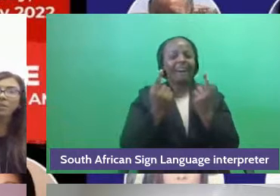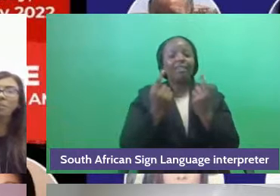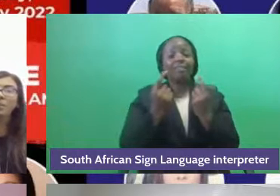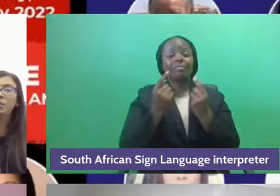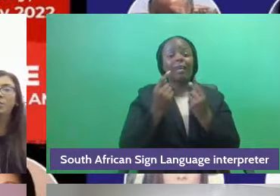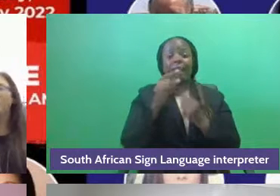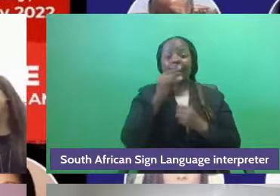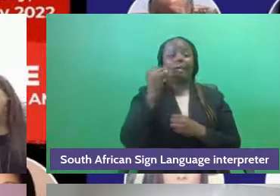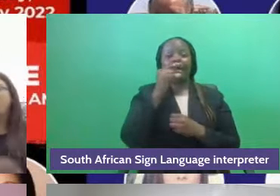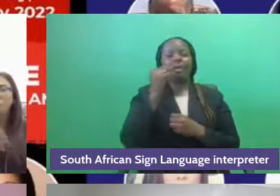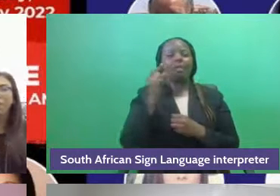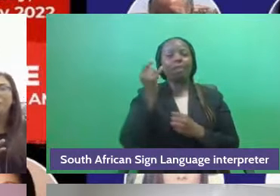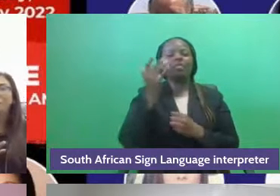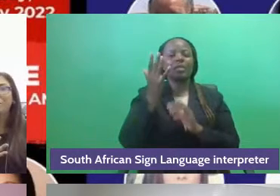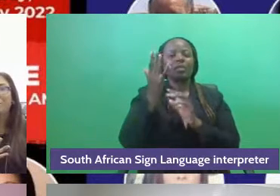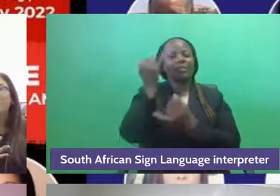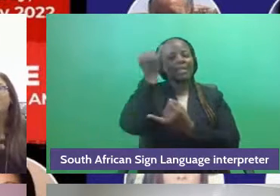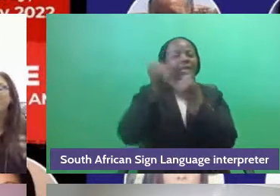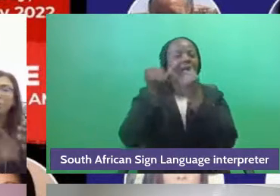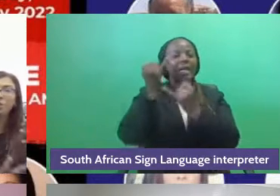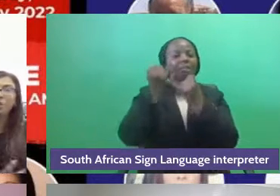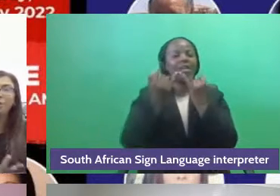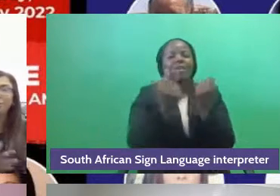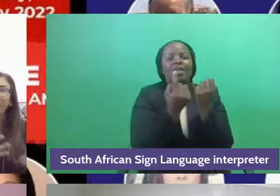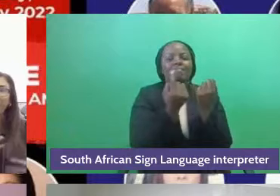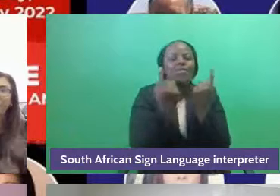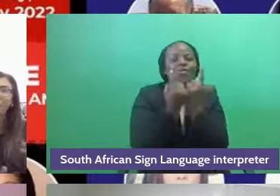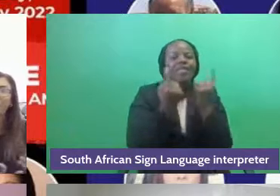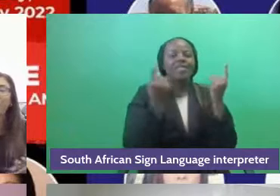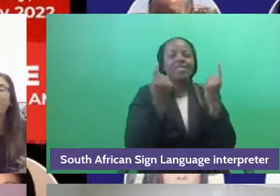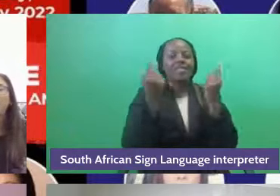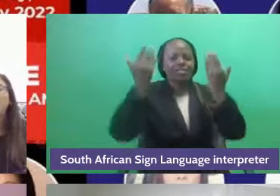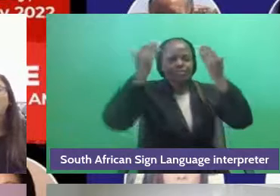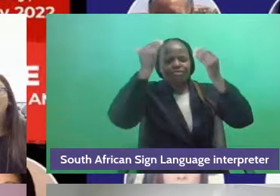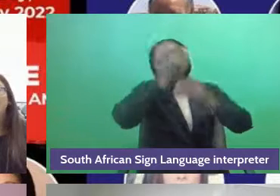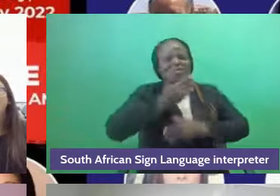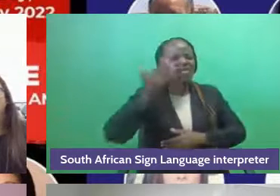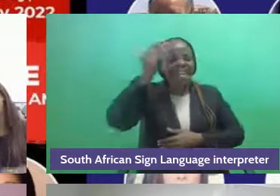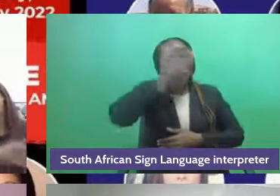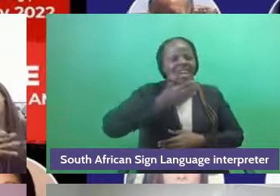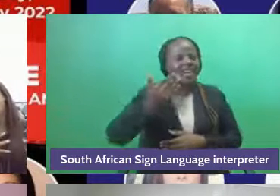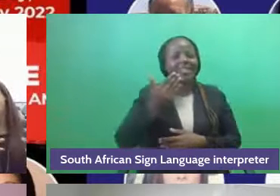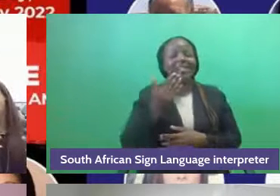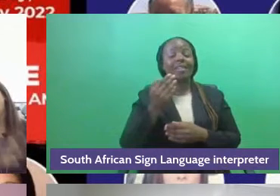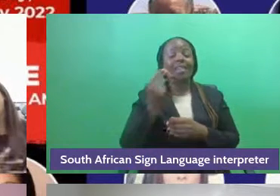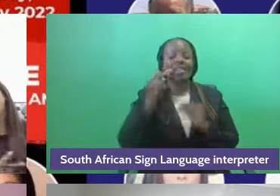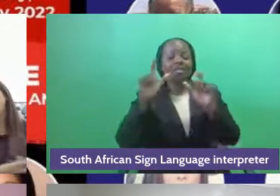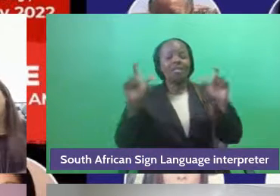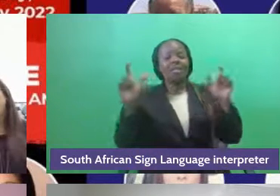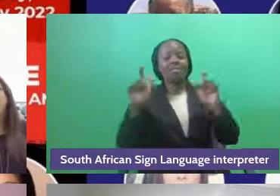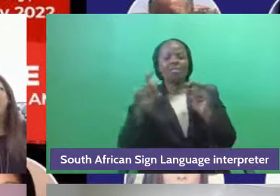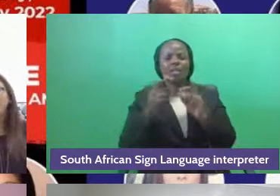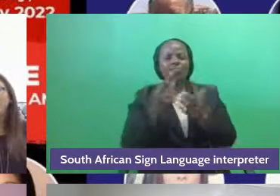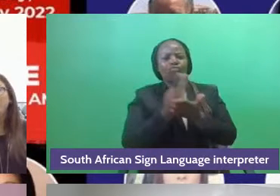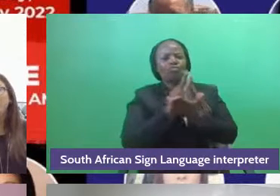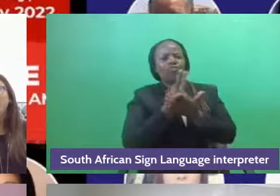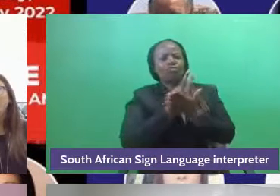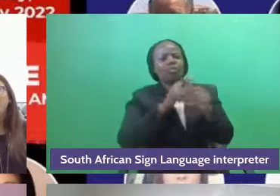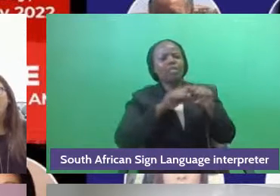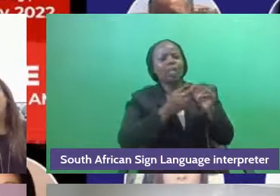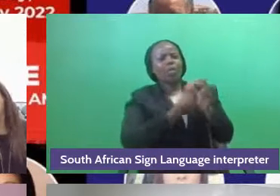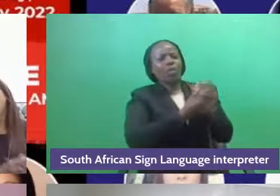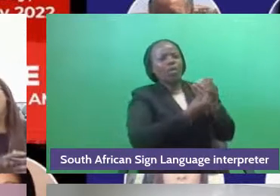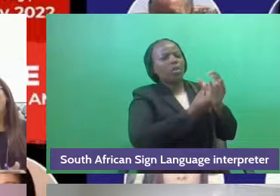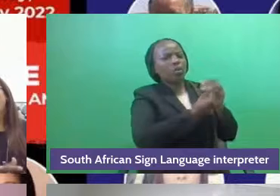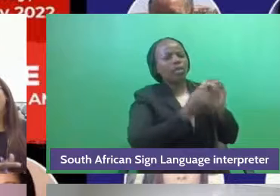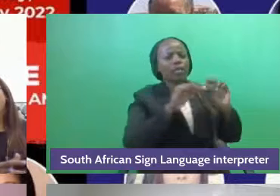name based on something unique about your features, your characteristics. So when deaf people become accustomed to spending time with you,